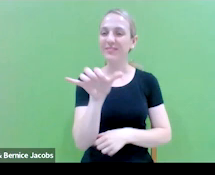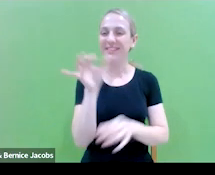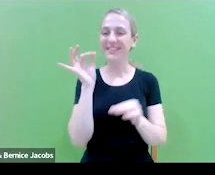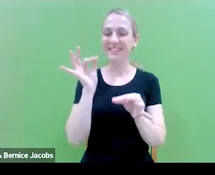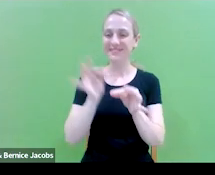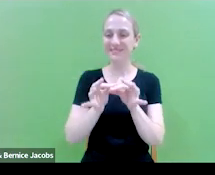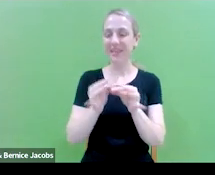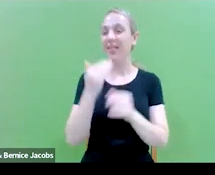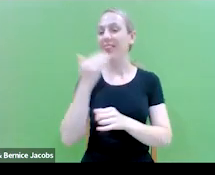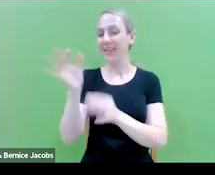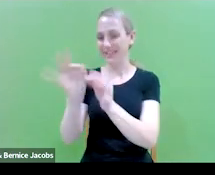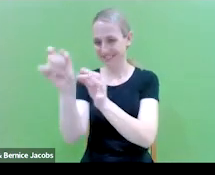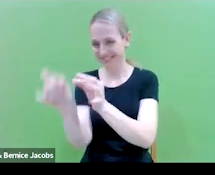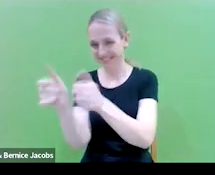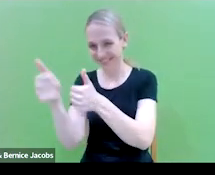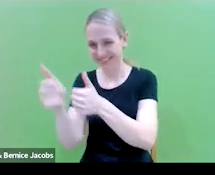Pete.